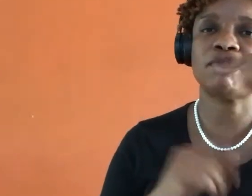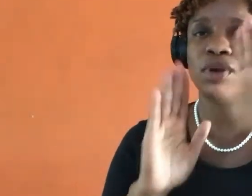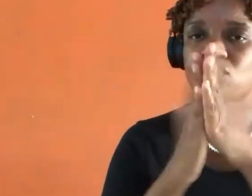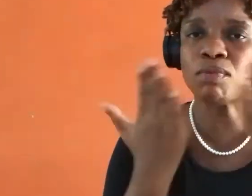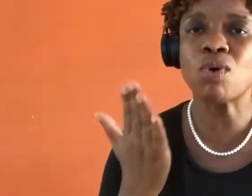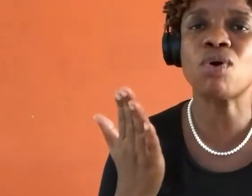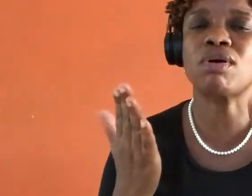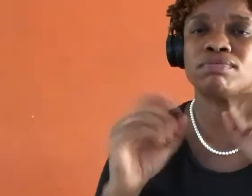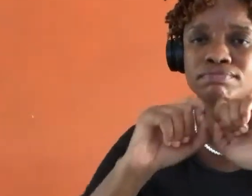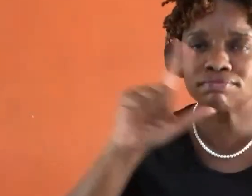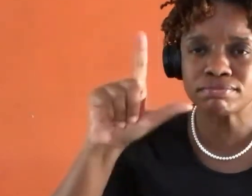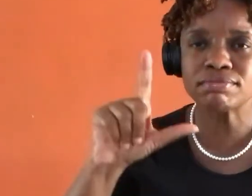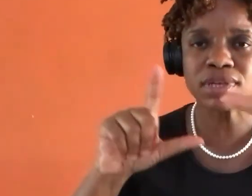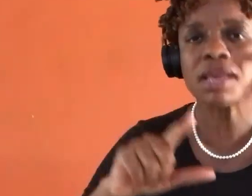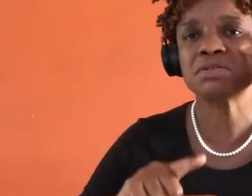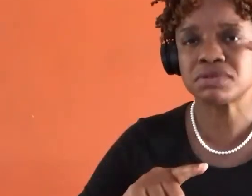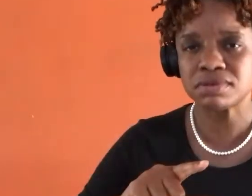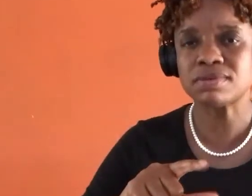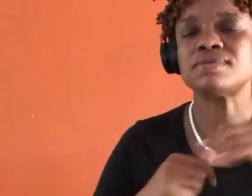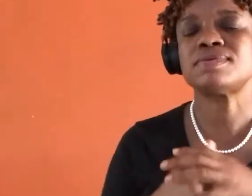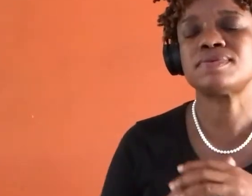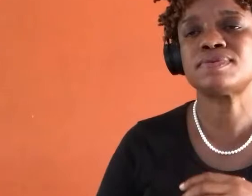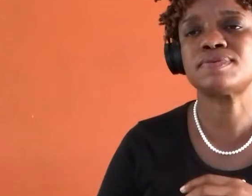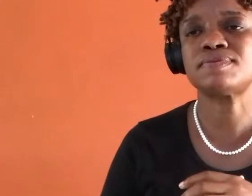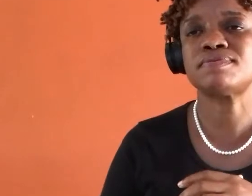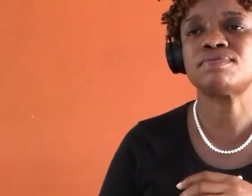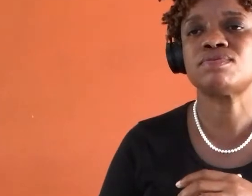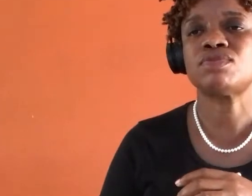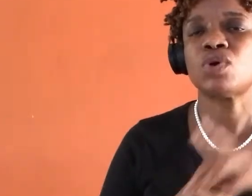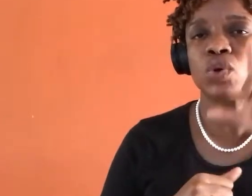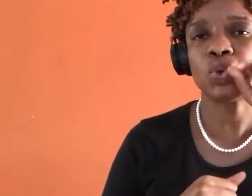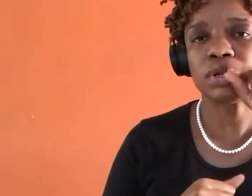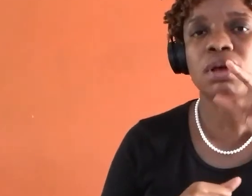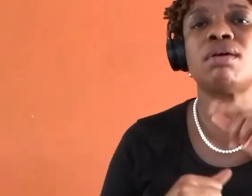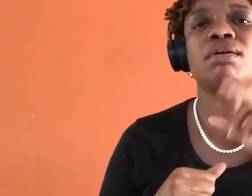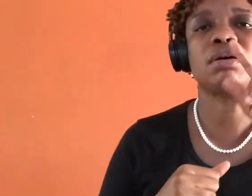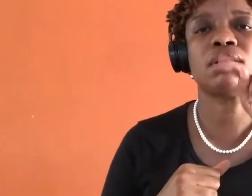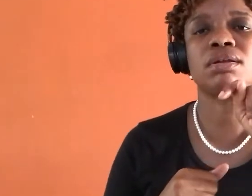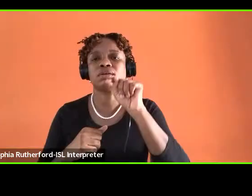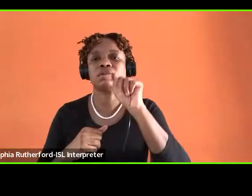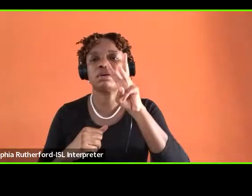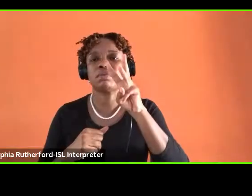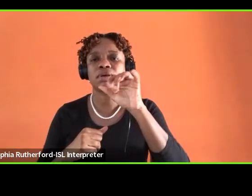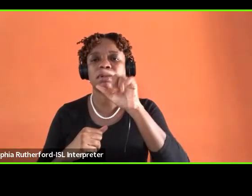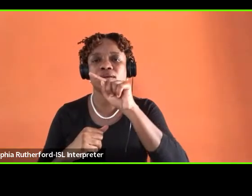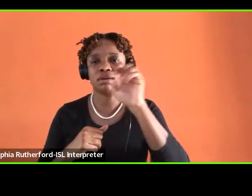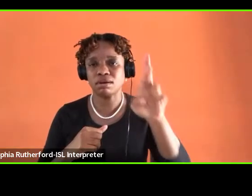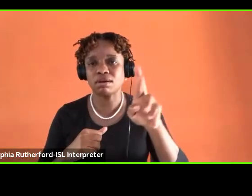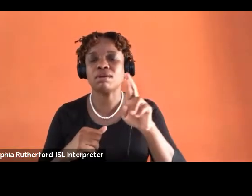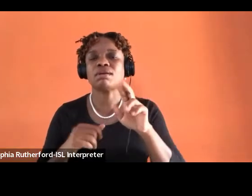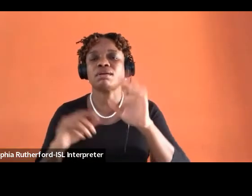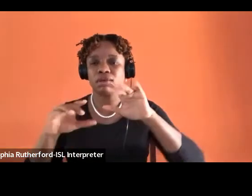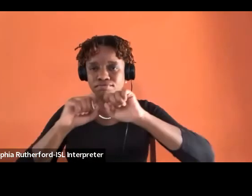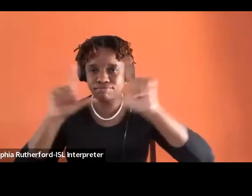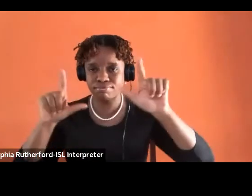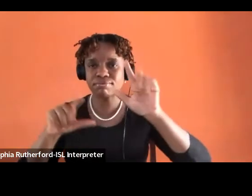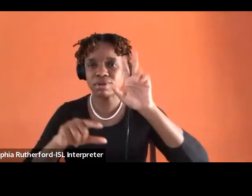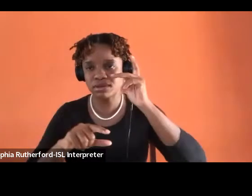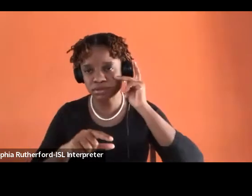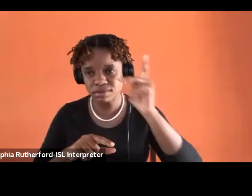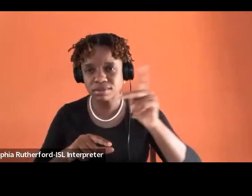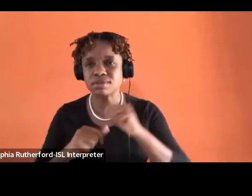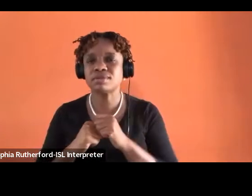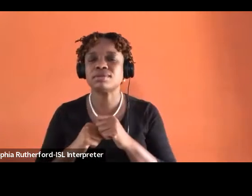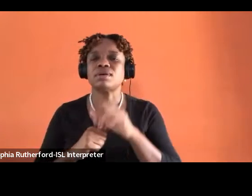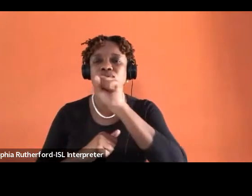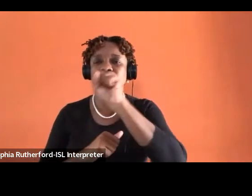the Twitter page, whatever other accounts on social media they were able